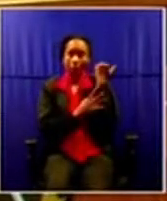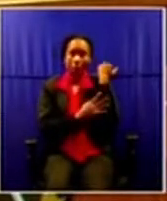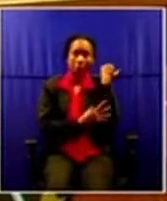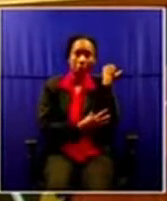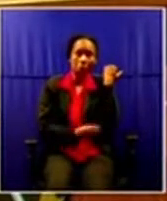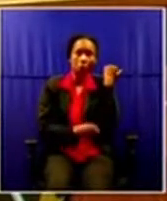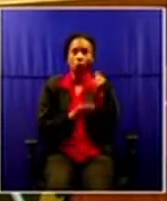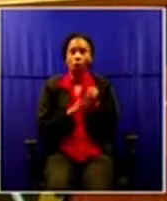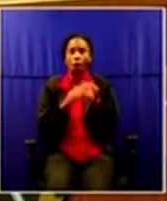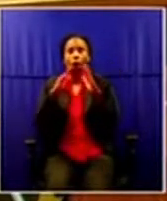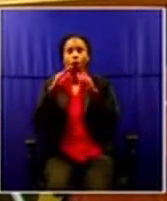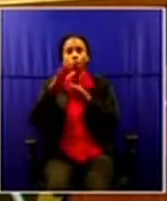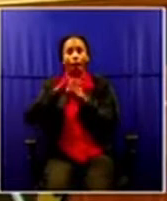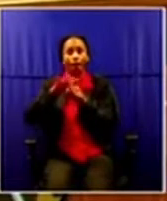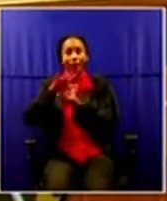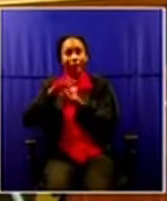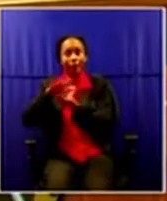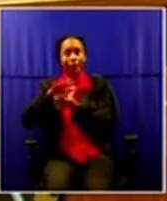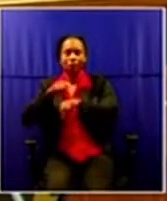a critical time.